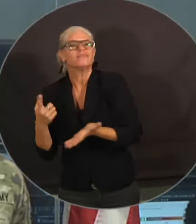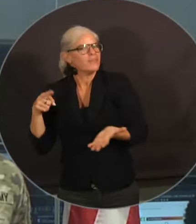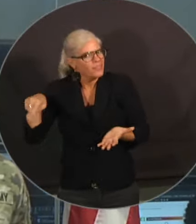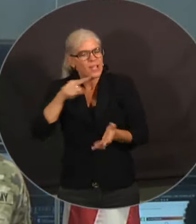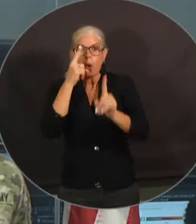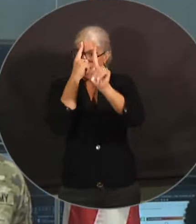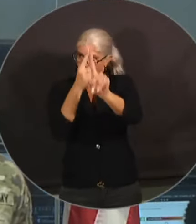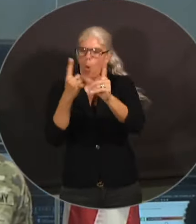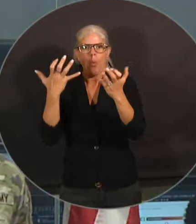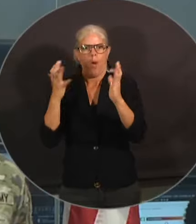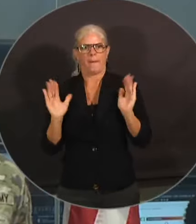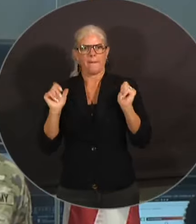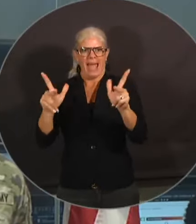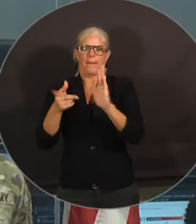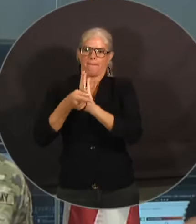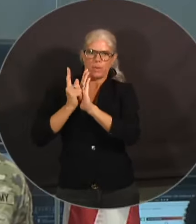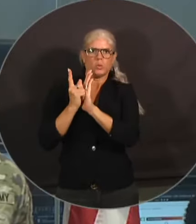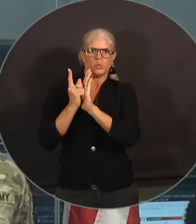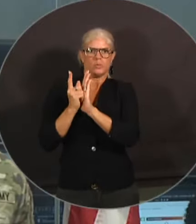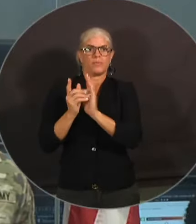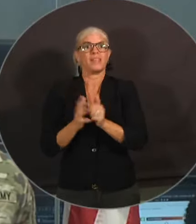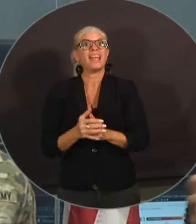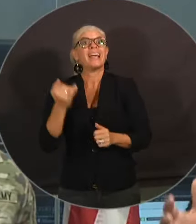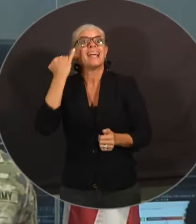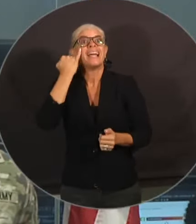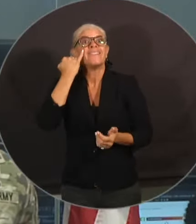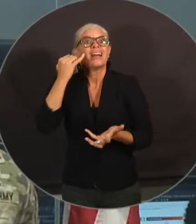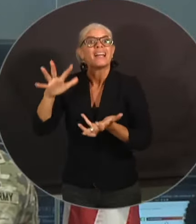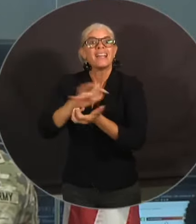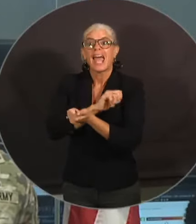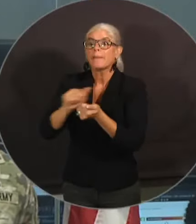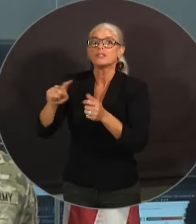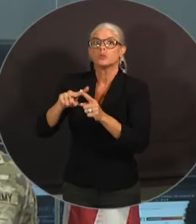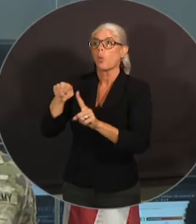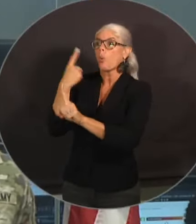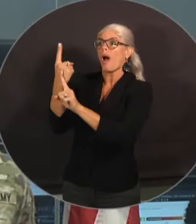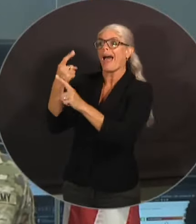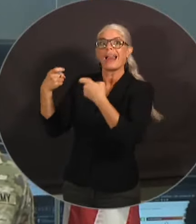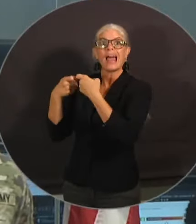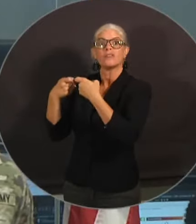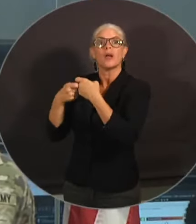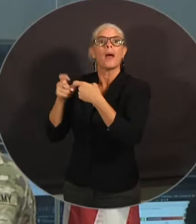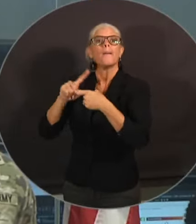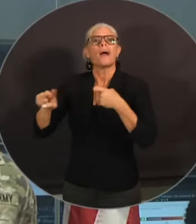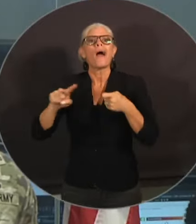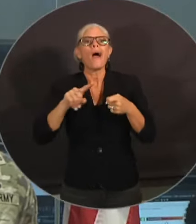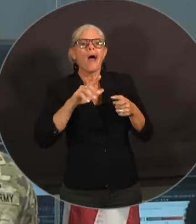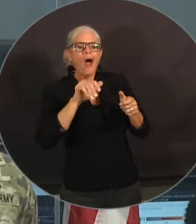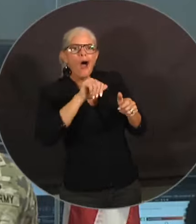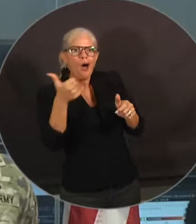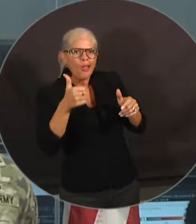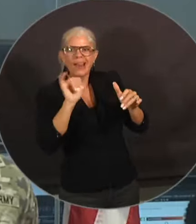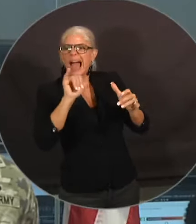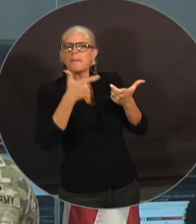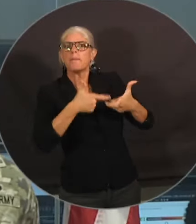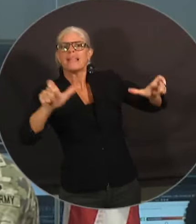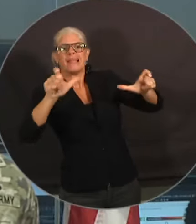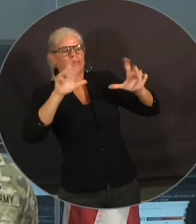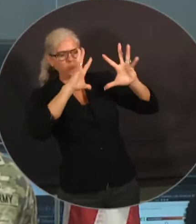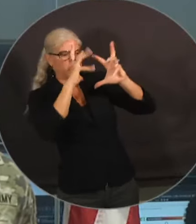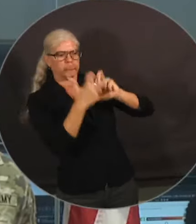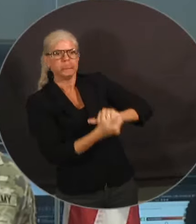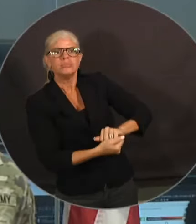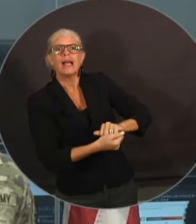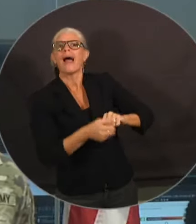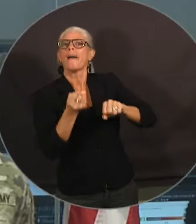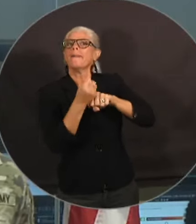there is damage to not just the lines, but the underlying system that can be destroyed in these things, then that makes, because you